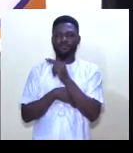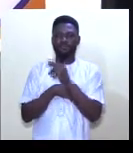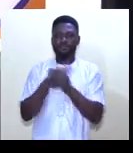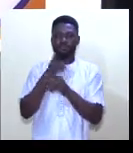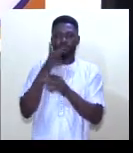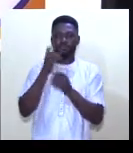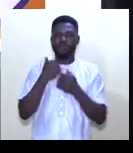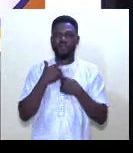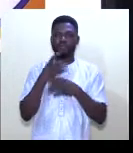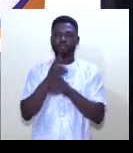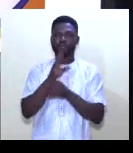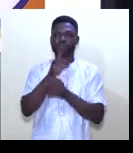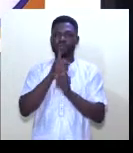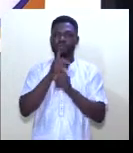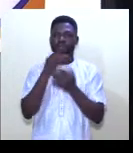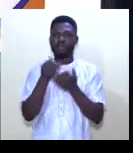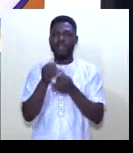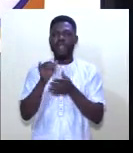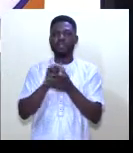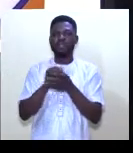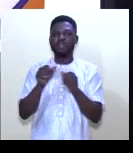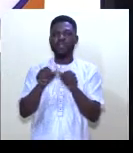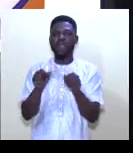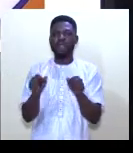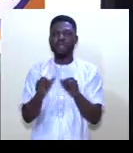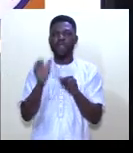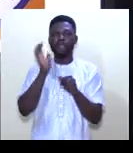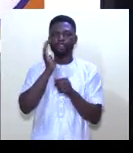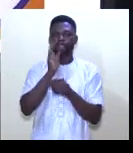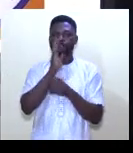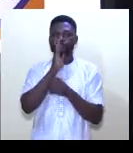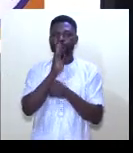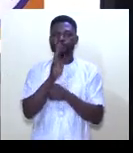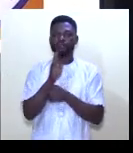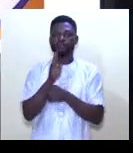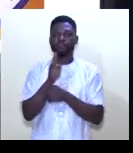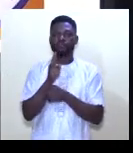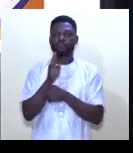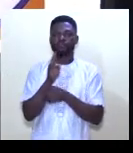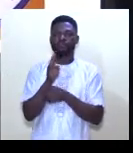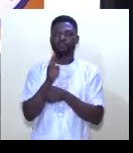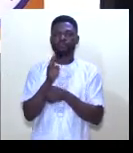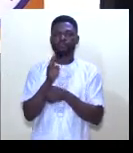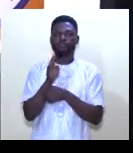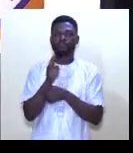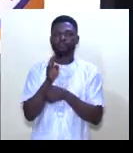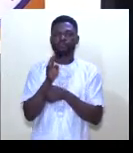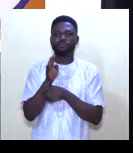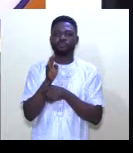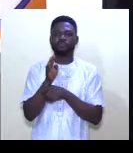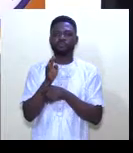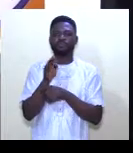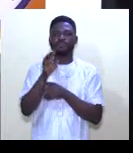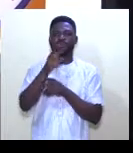I believe you should have gotten your answer now, my friend. So that angle should be